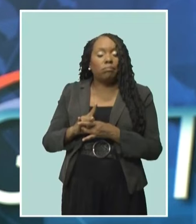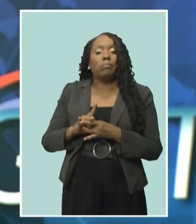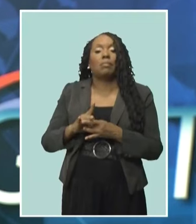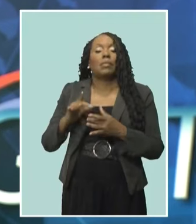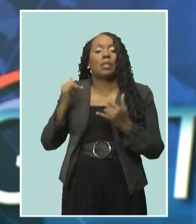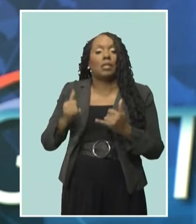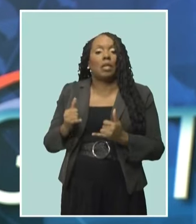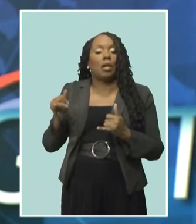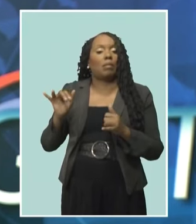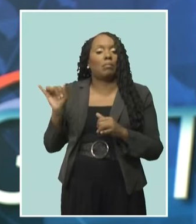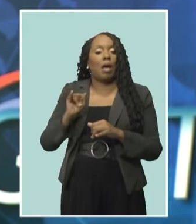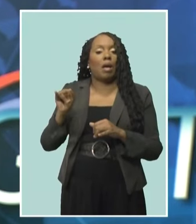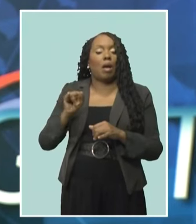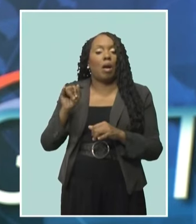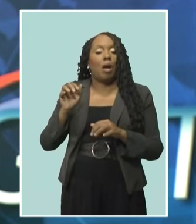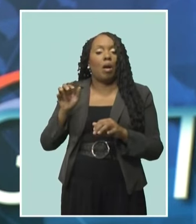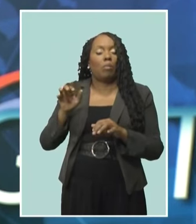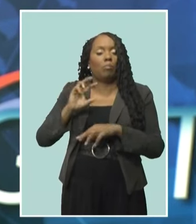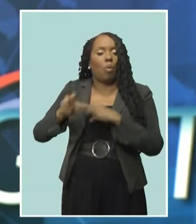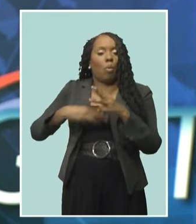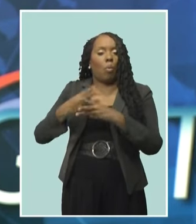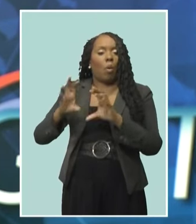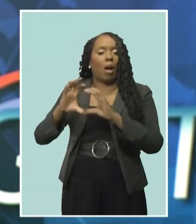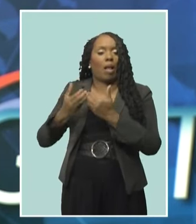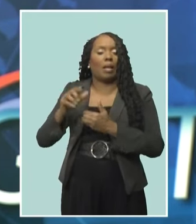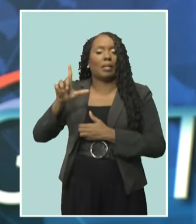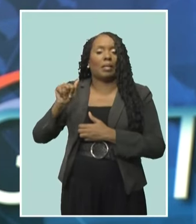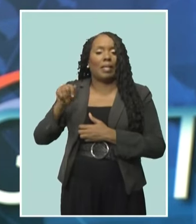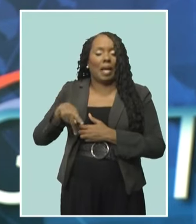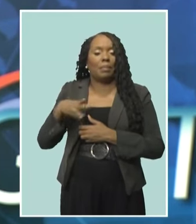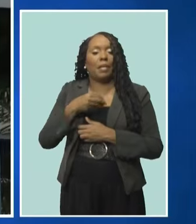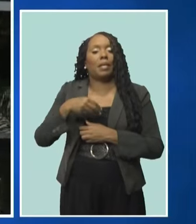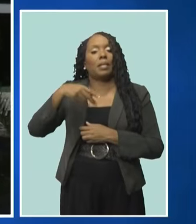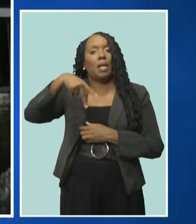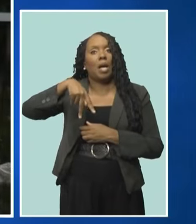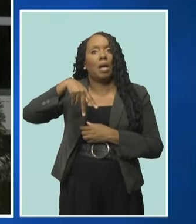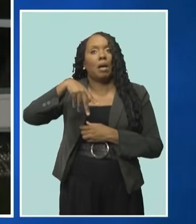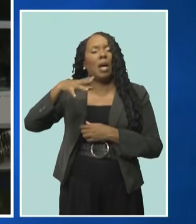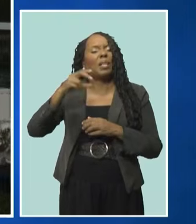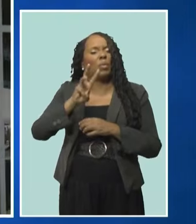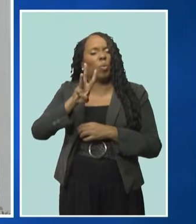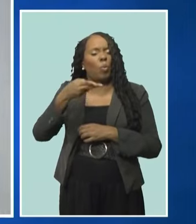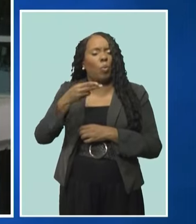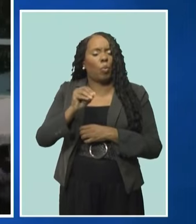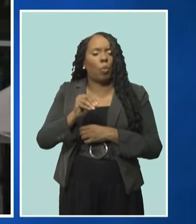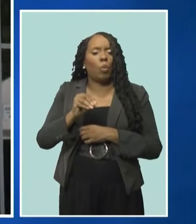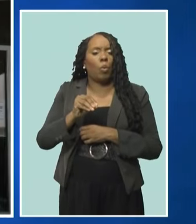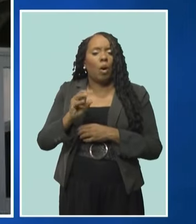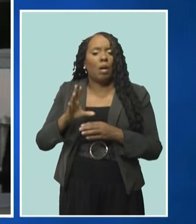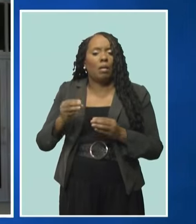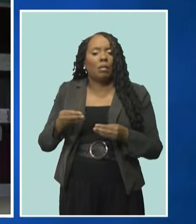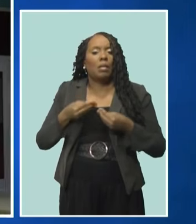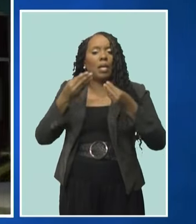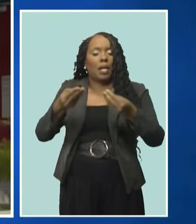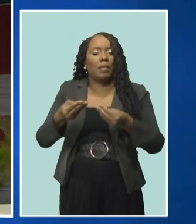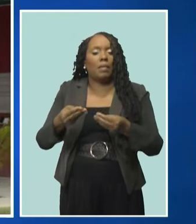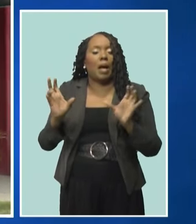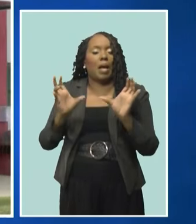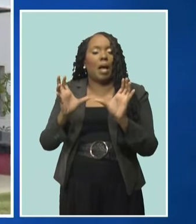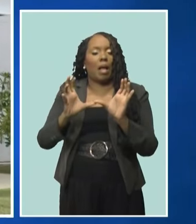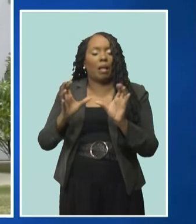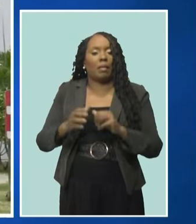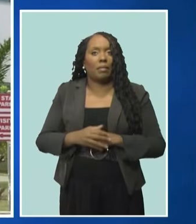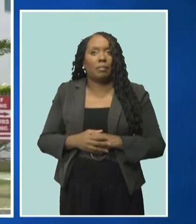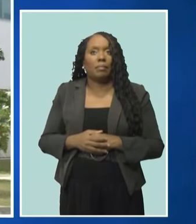Indies. Andrew Lowe has more on that story. Last September, Barbados underwent an assessment for the designation